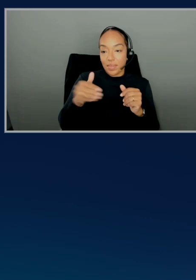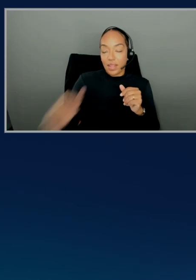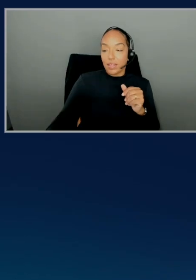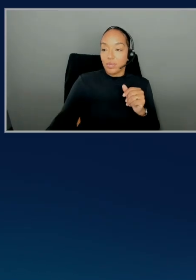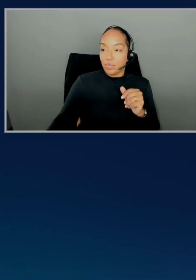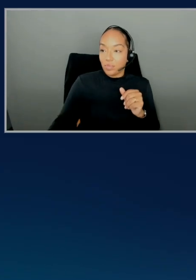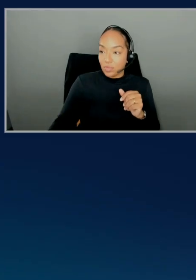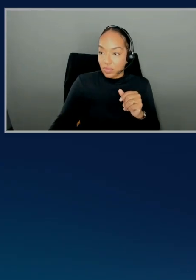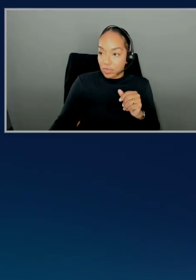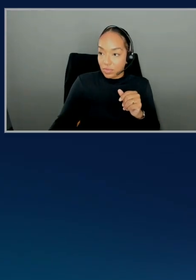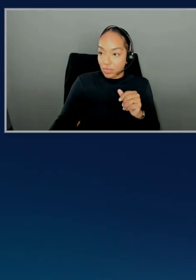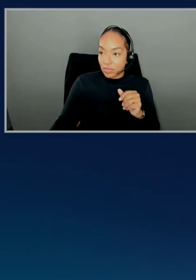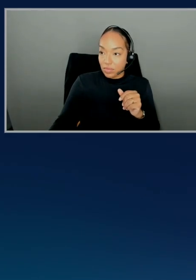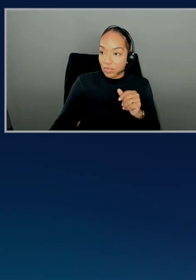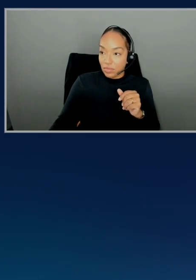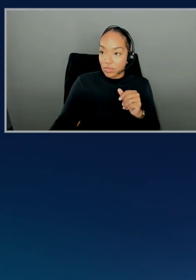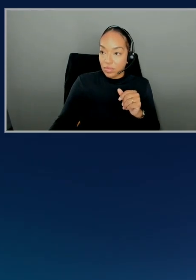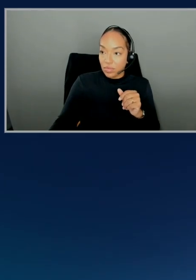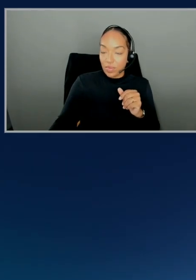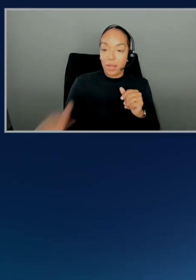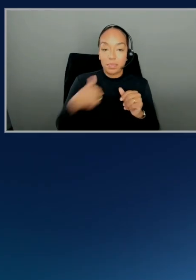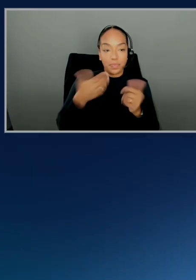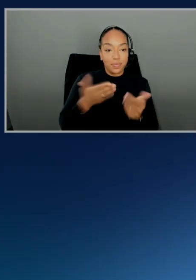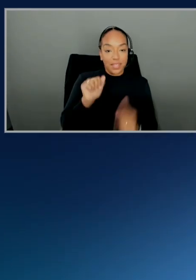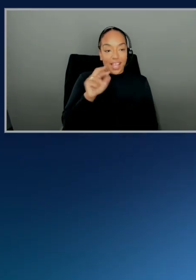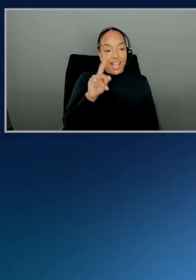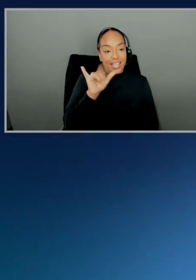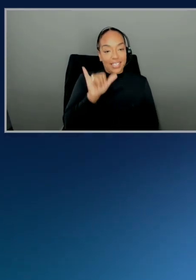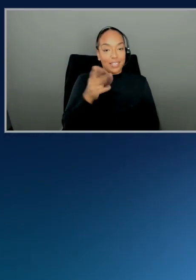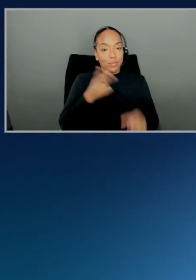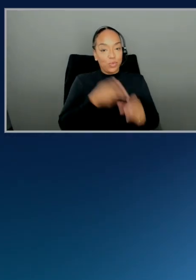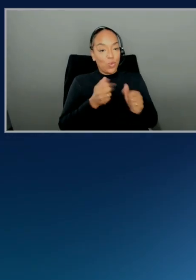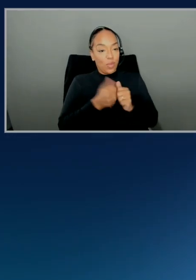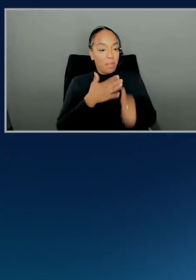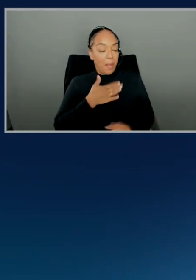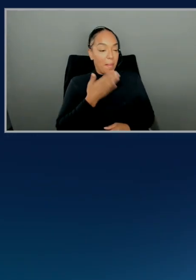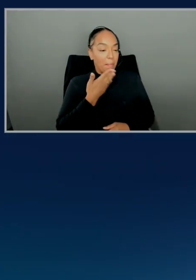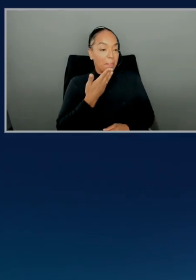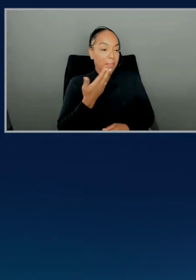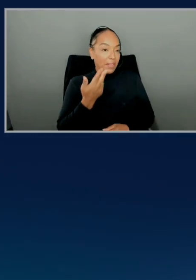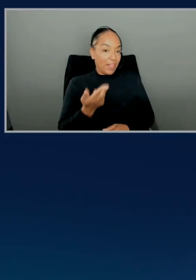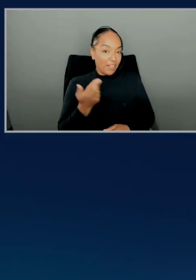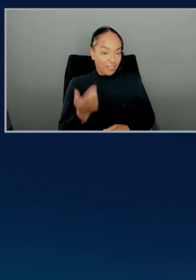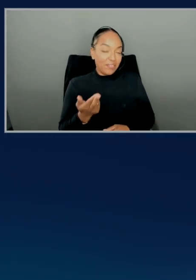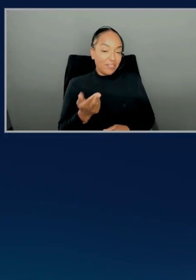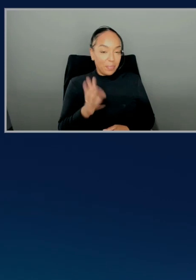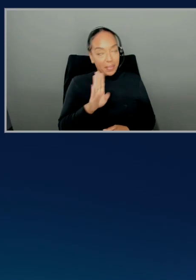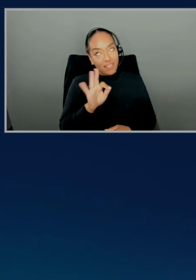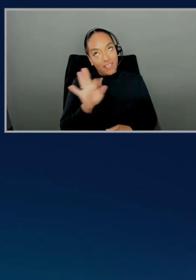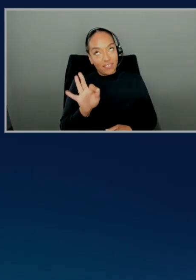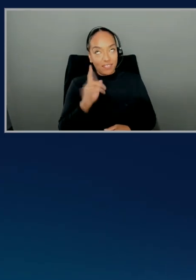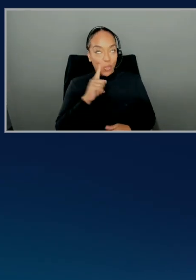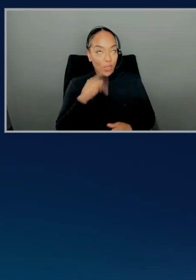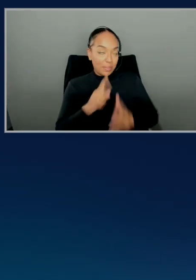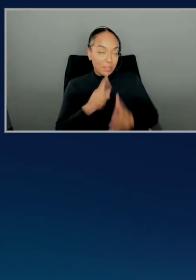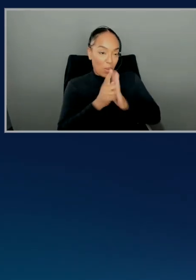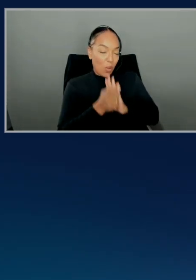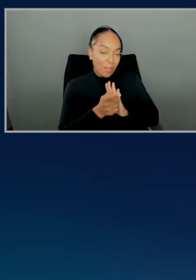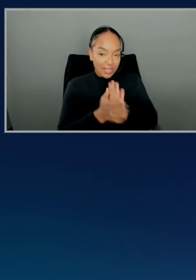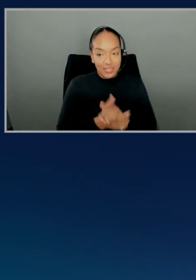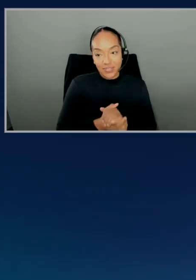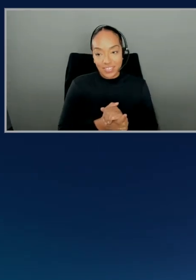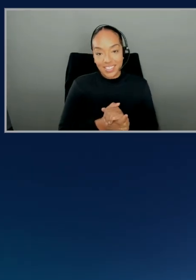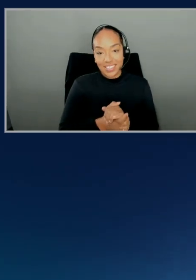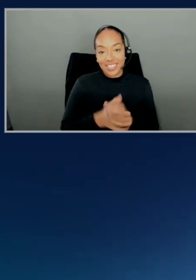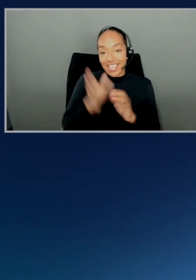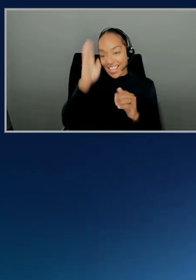my BFF, for the moment at least. You wore the hat for me, didn't you? I did. All How'd right. you know? Just a wild guess. Hey, everyone.